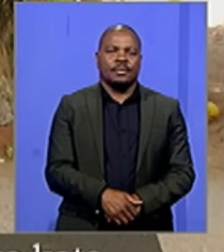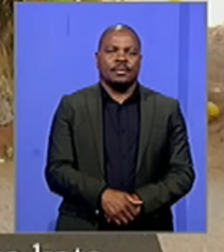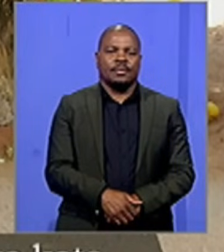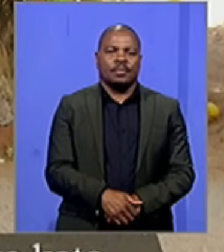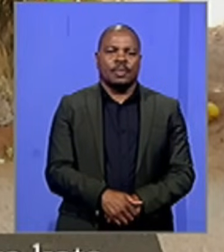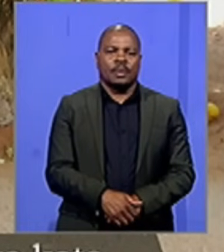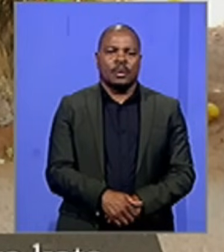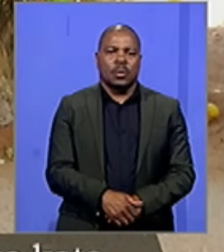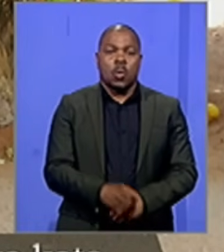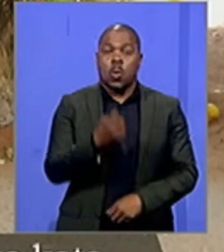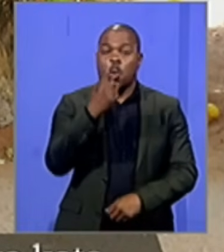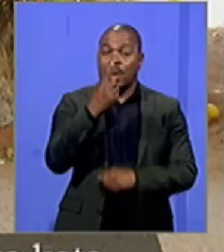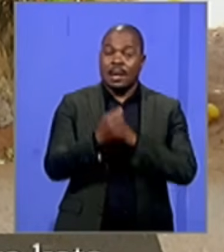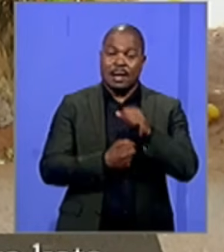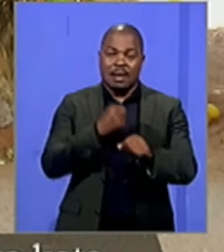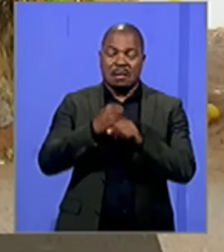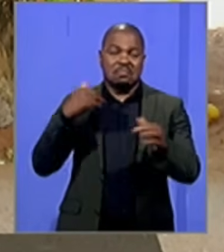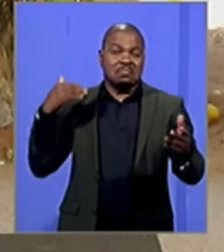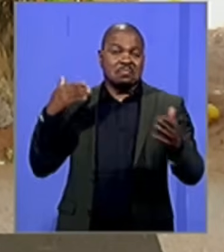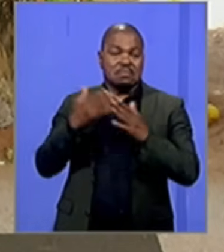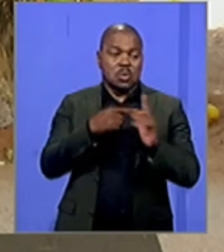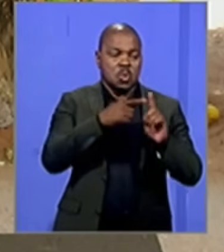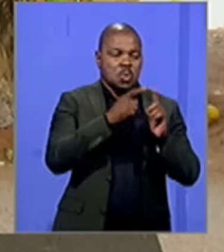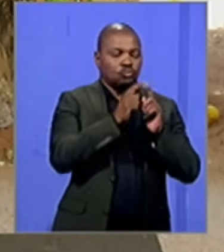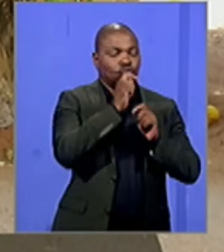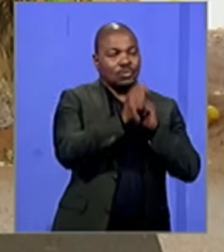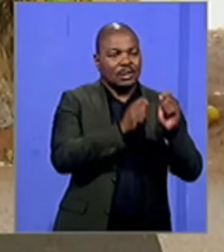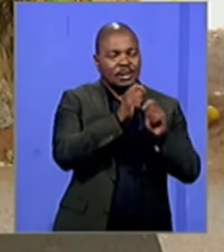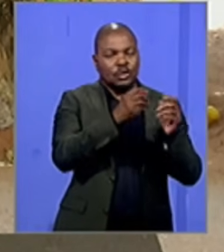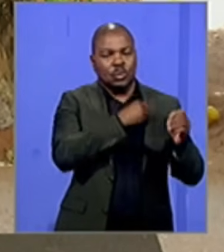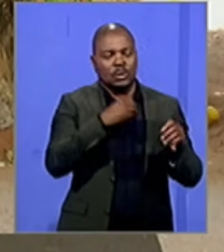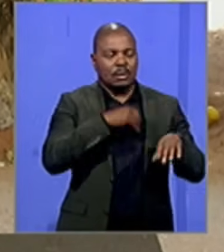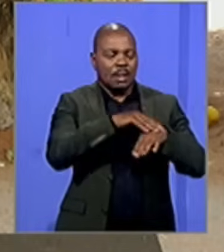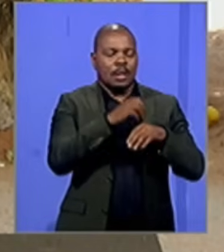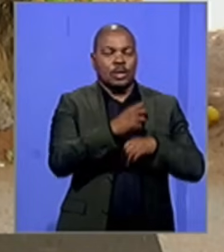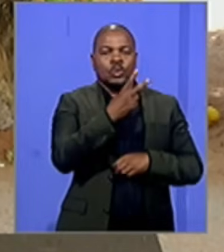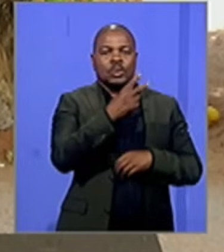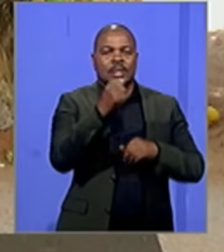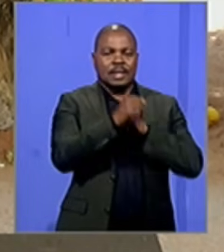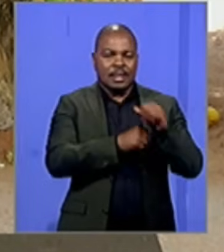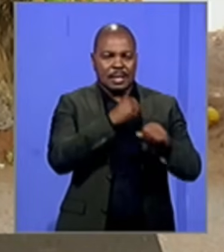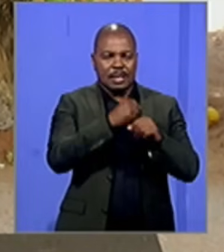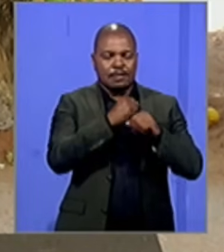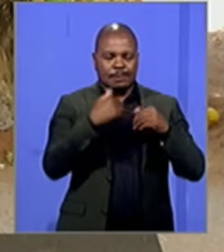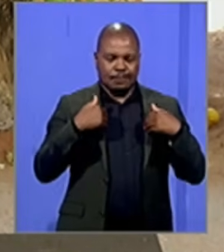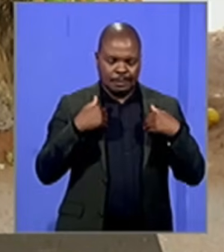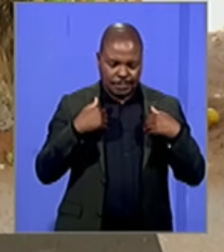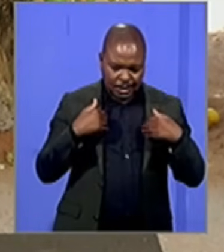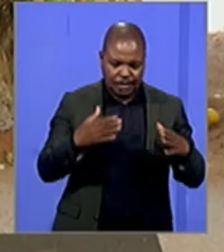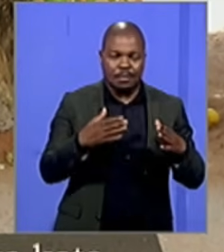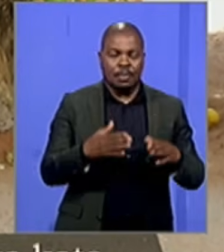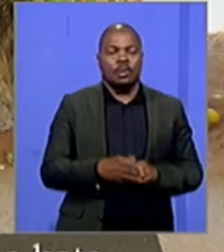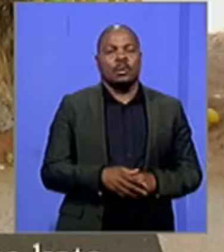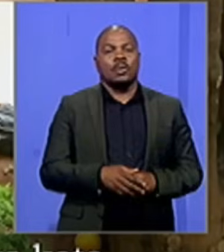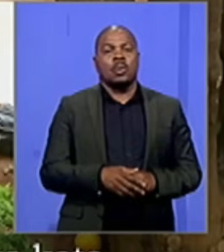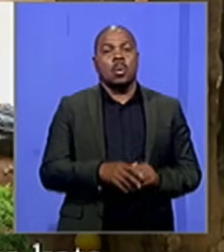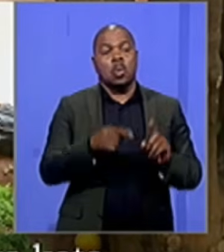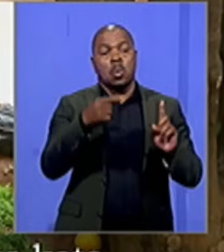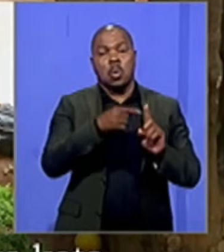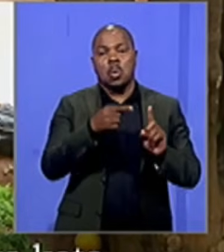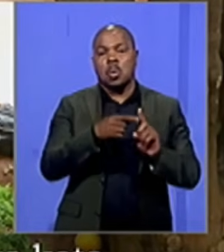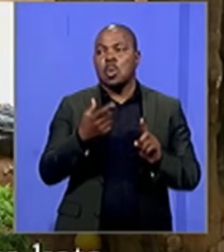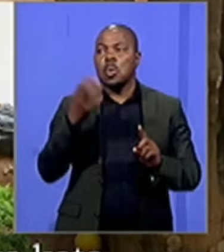E šetše le ngwaga go tloga mola Nkadingala yo wa mengwaga e 26 a latelago pitšo ye. Motšwasehlabelo wa go